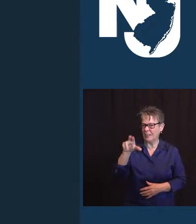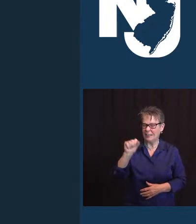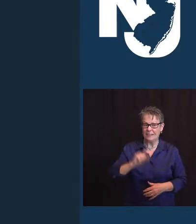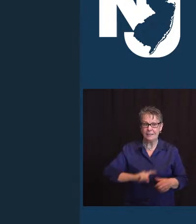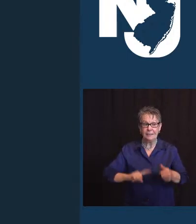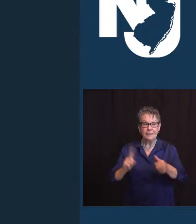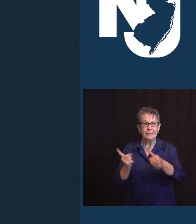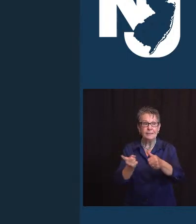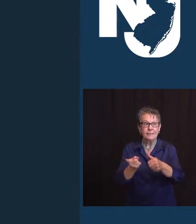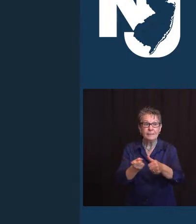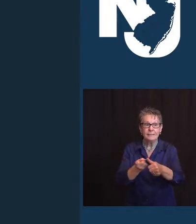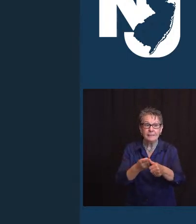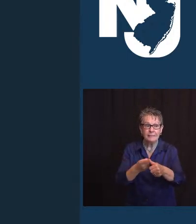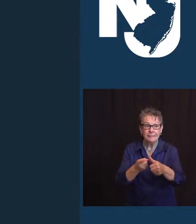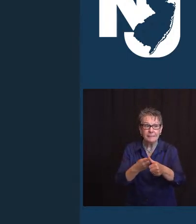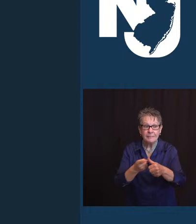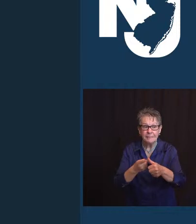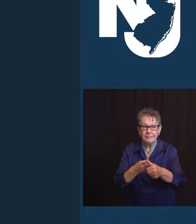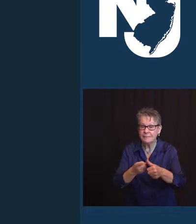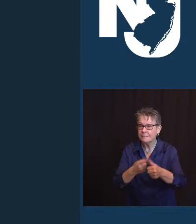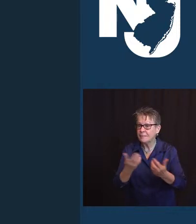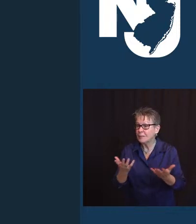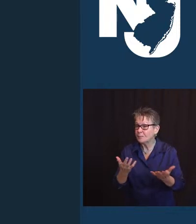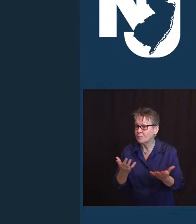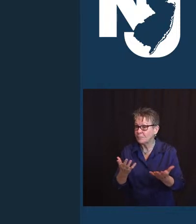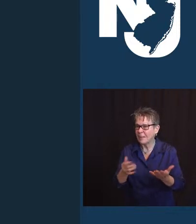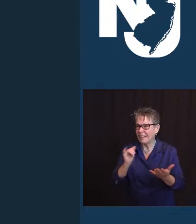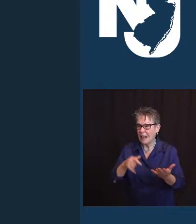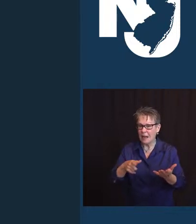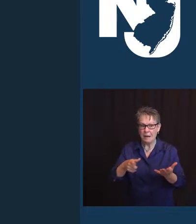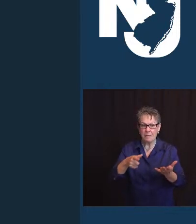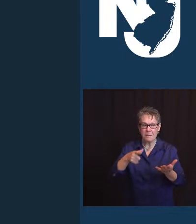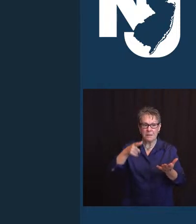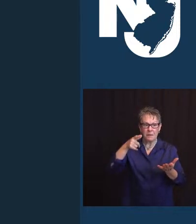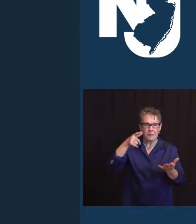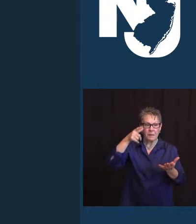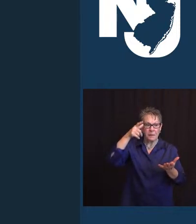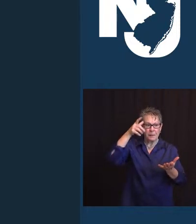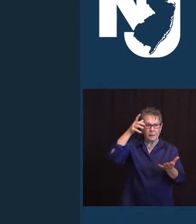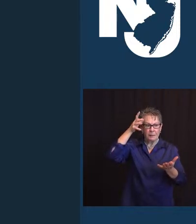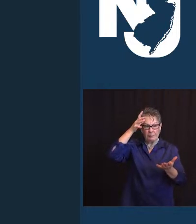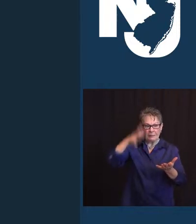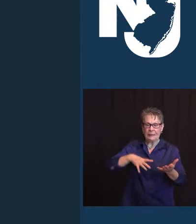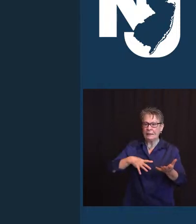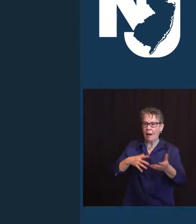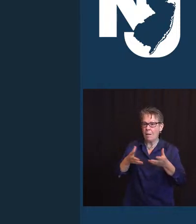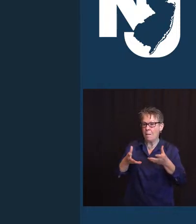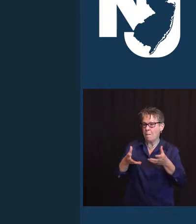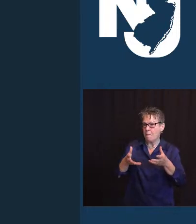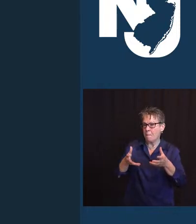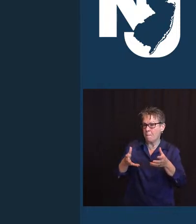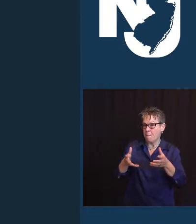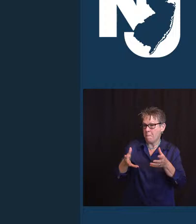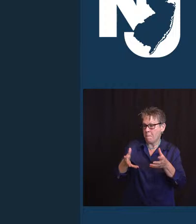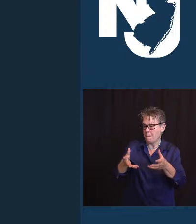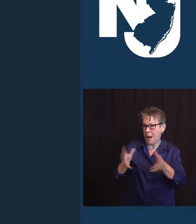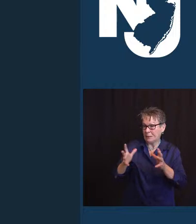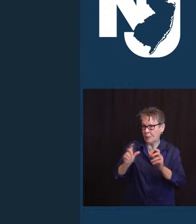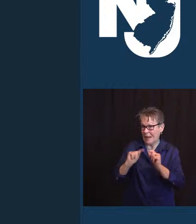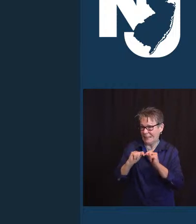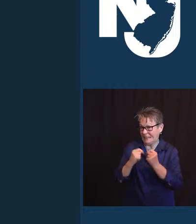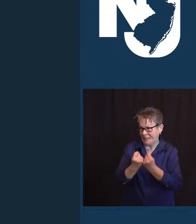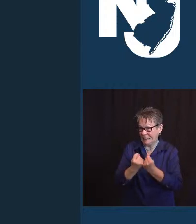of the Scarlet Knights men's basketball team. On Friday, they upset Clemson. Last night, they battled hard throughout